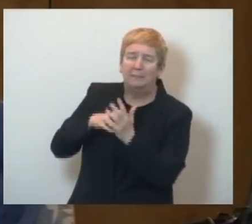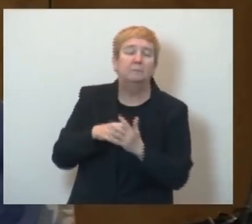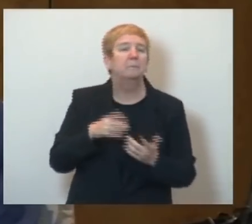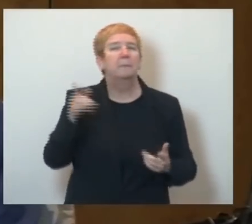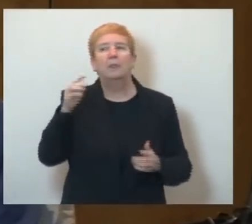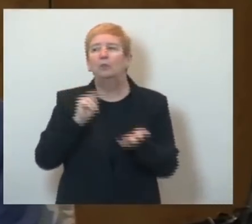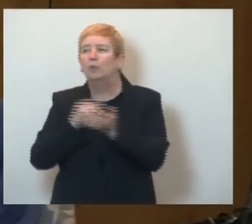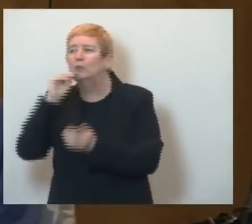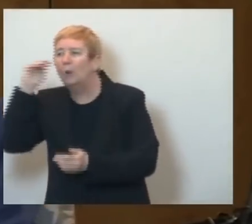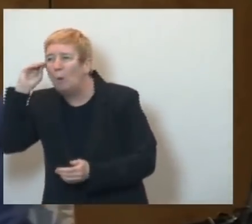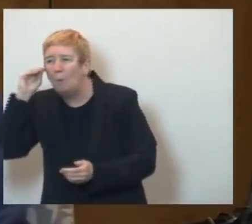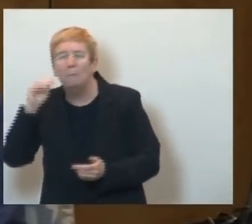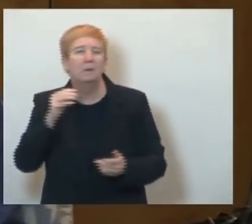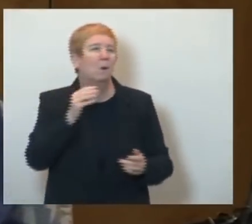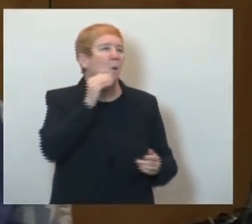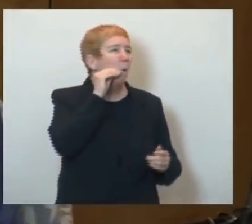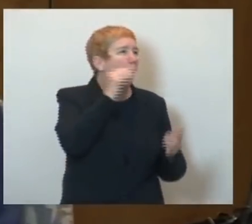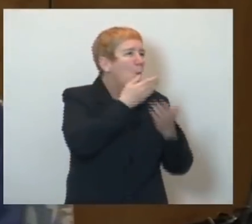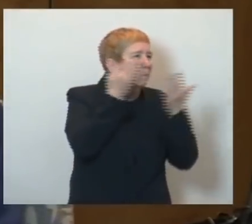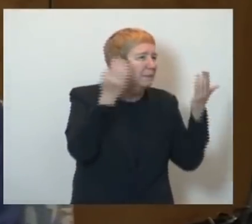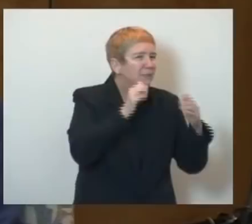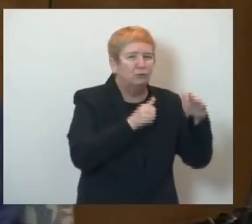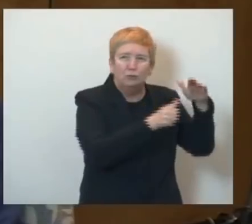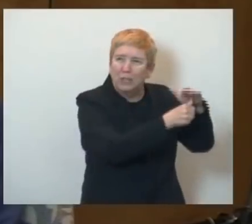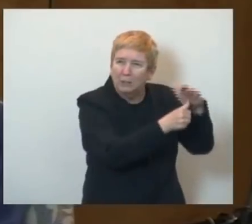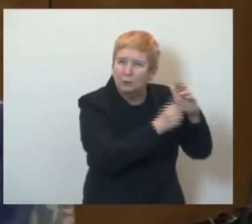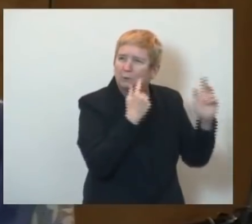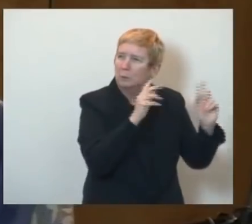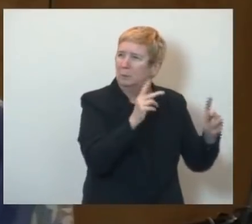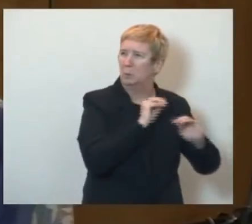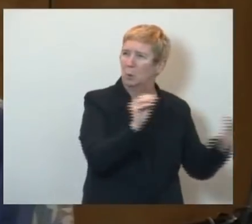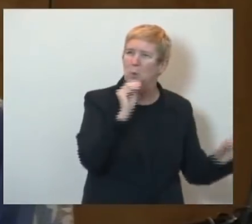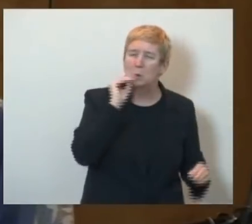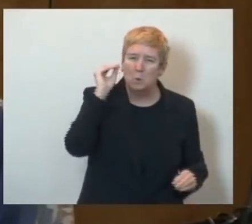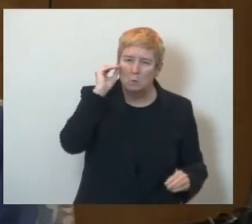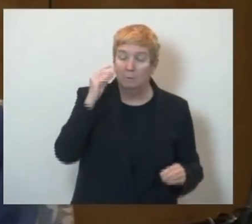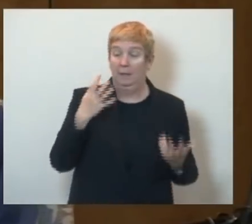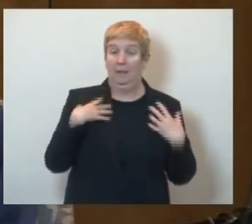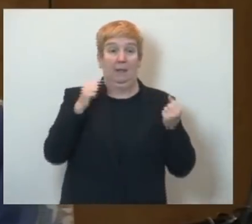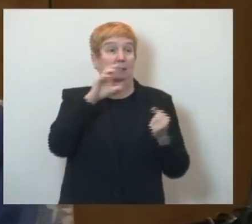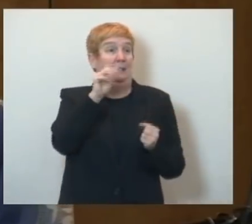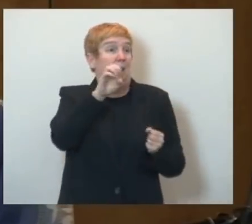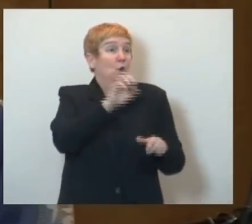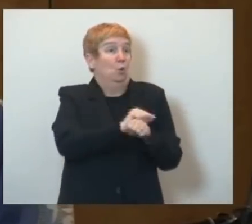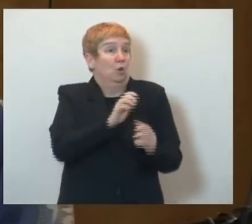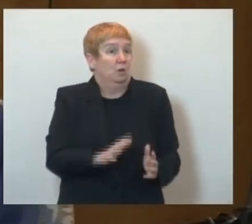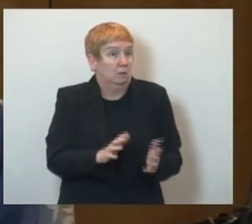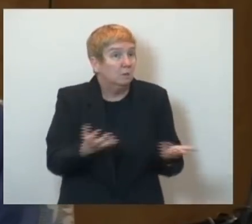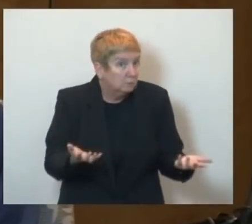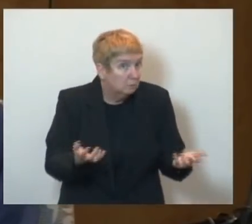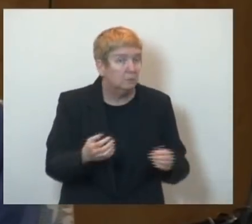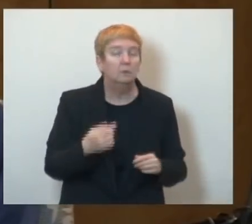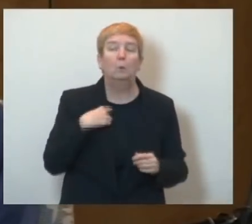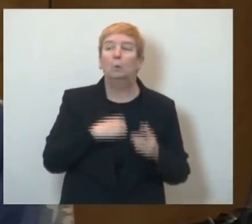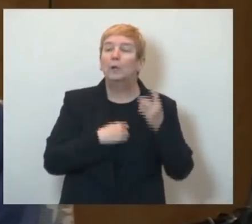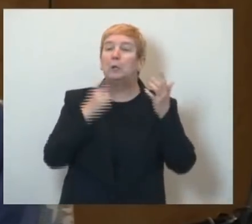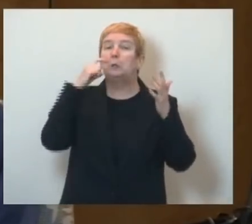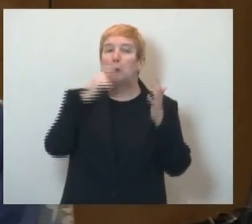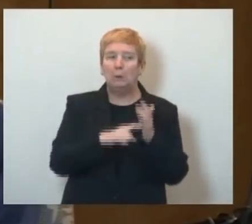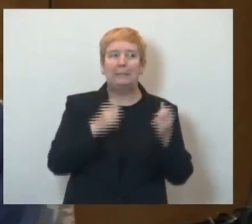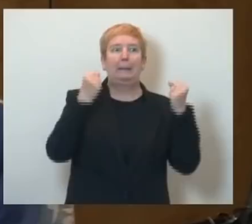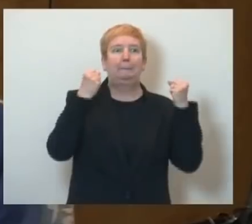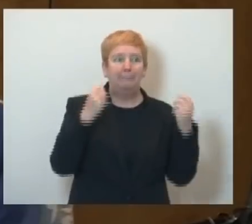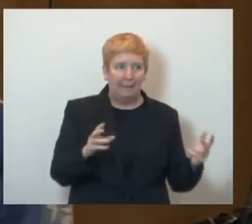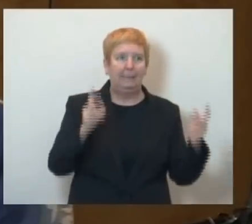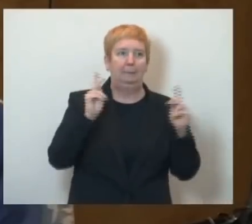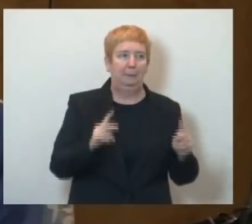shelters, and even other groups like healthcare workers. Particularly, we're finding a lot of people that are asymptomatic.